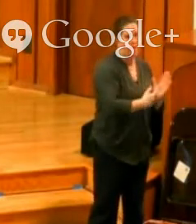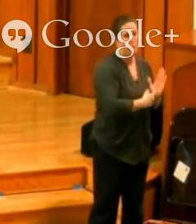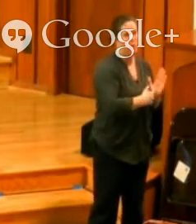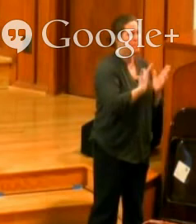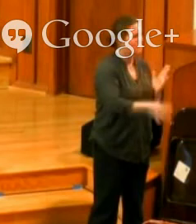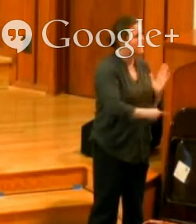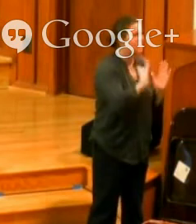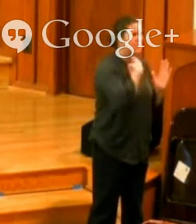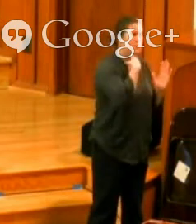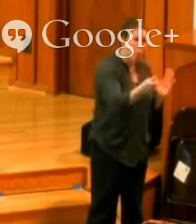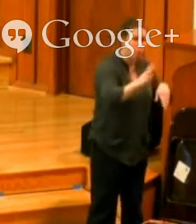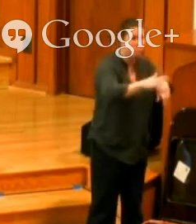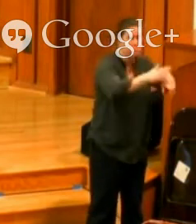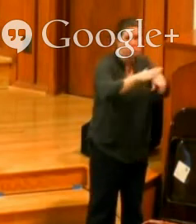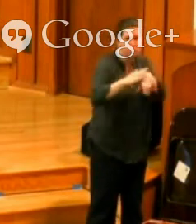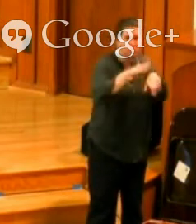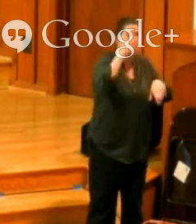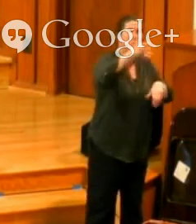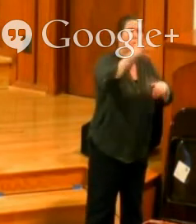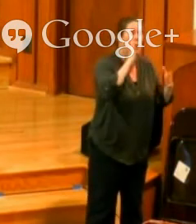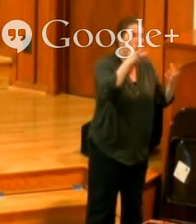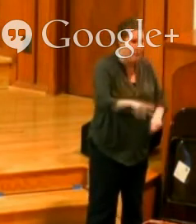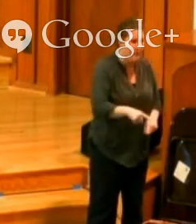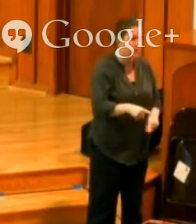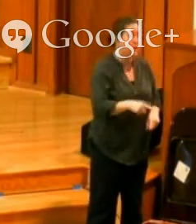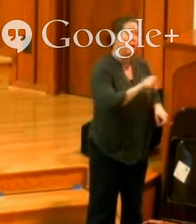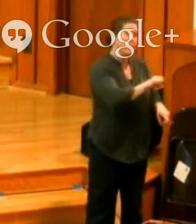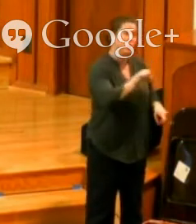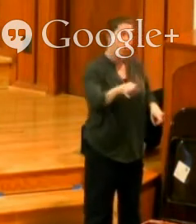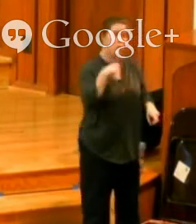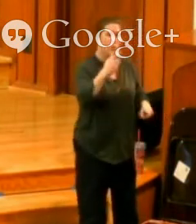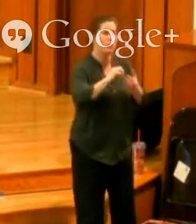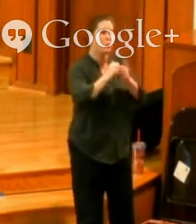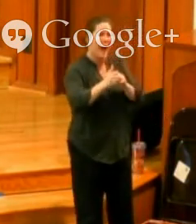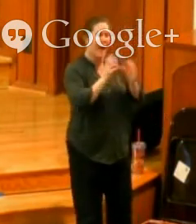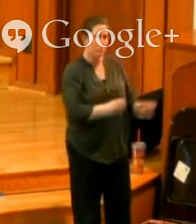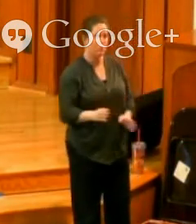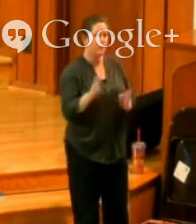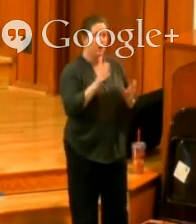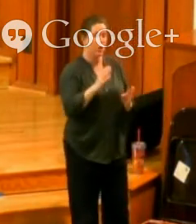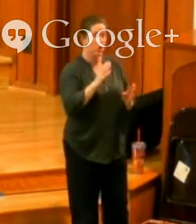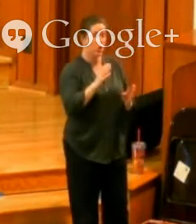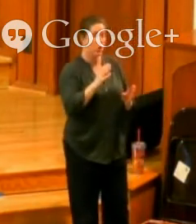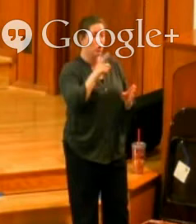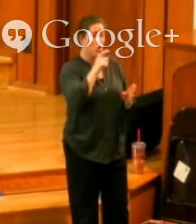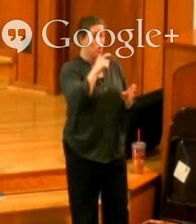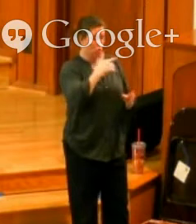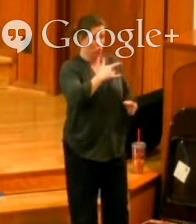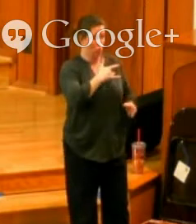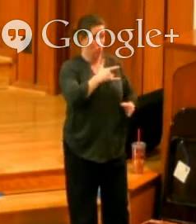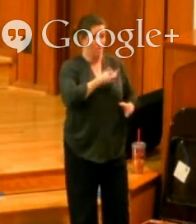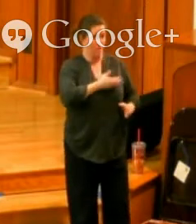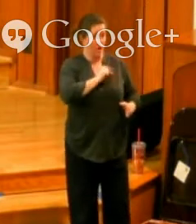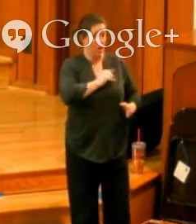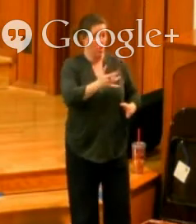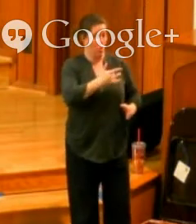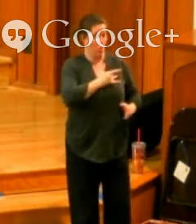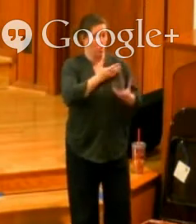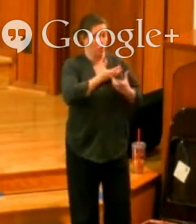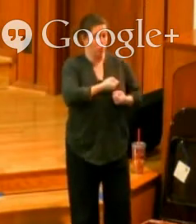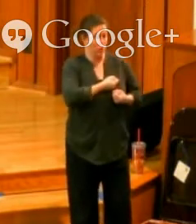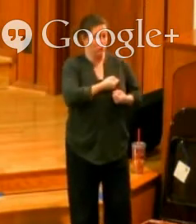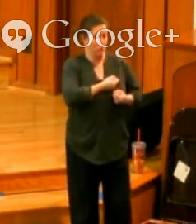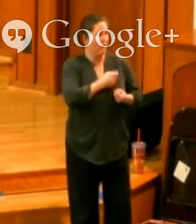would happen, and the Bible tells us how also we can prepare. Look at this text. It says, he who trusts in his own heart is a what, everyone? A